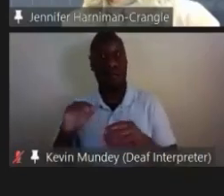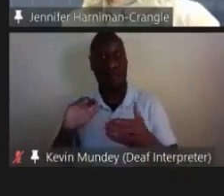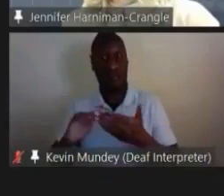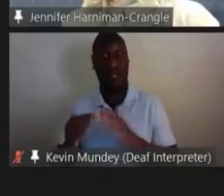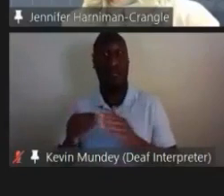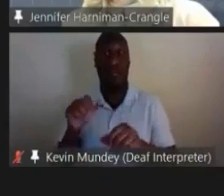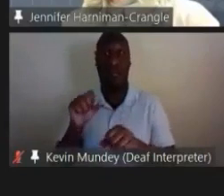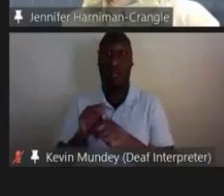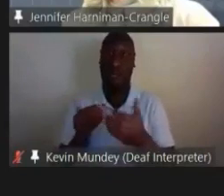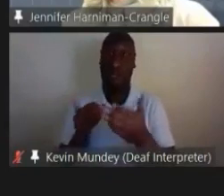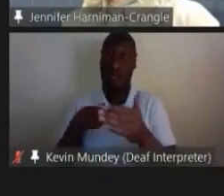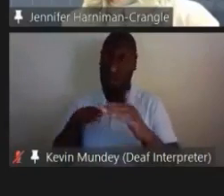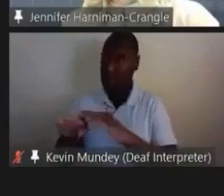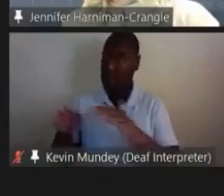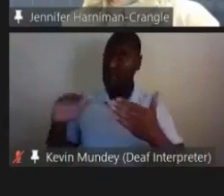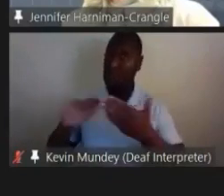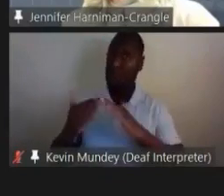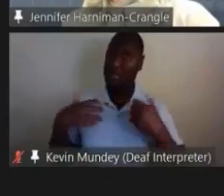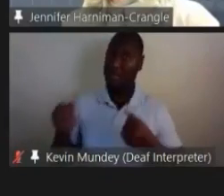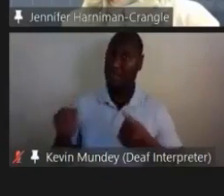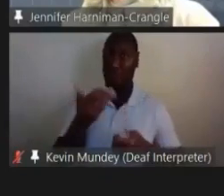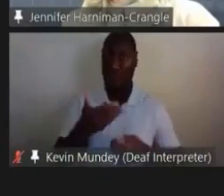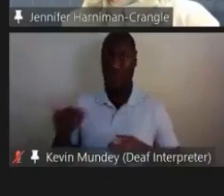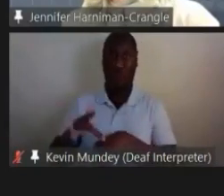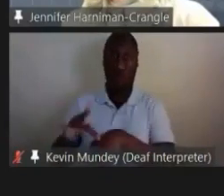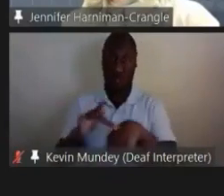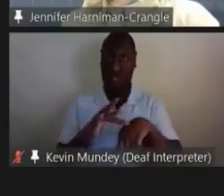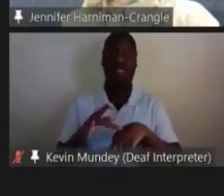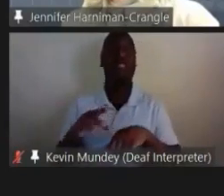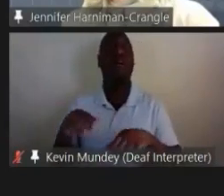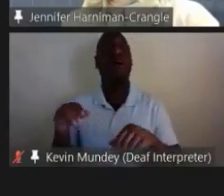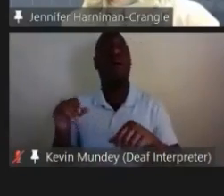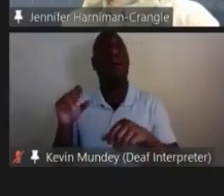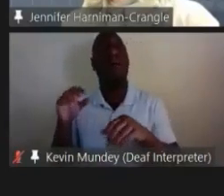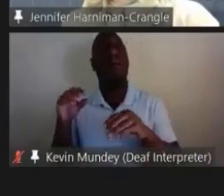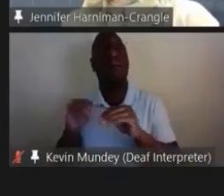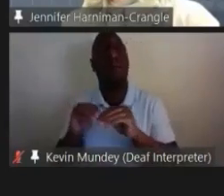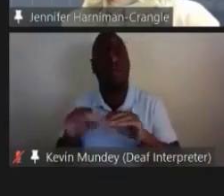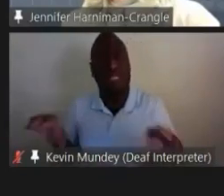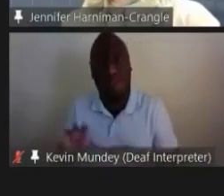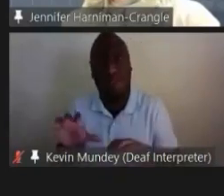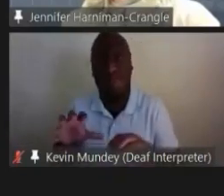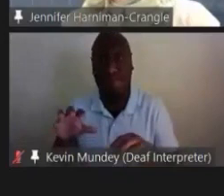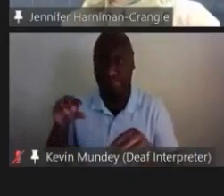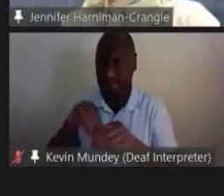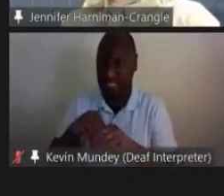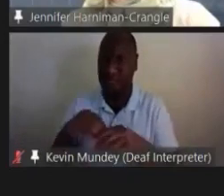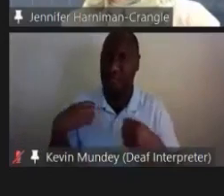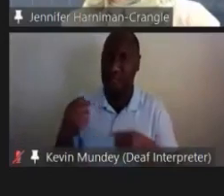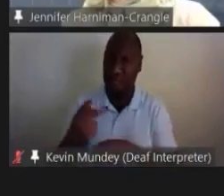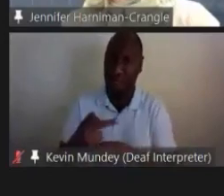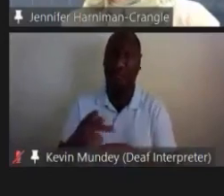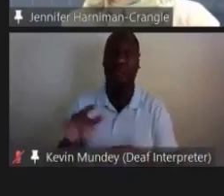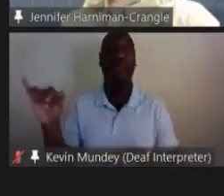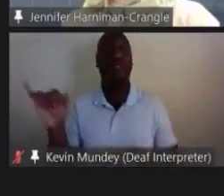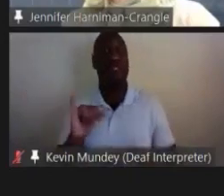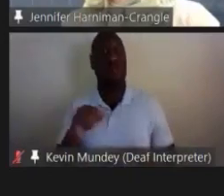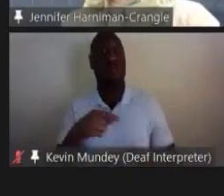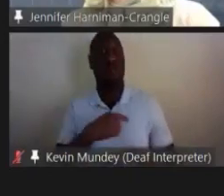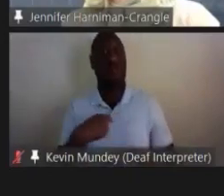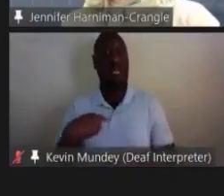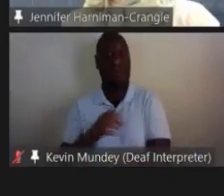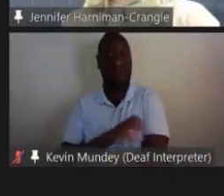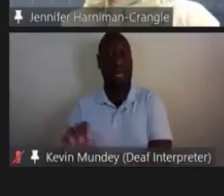health resources and take more of an active role in their health care. We also empower agency